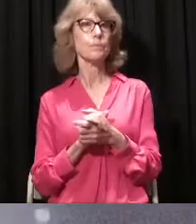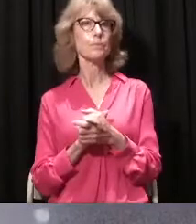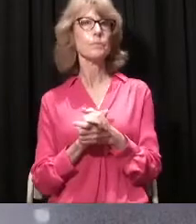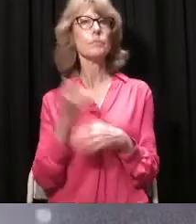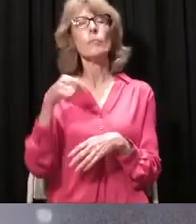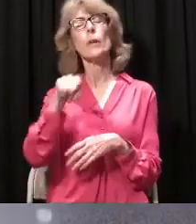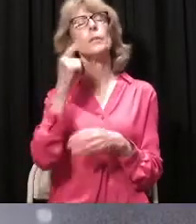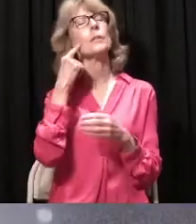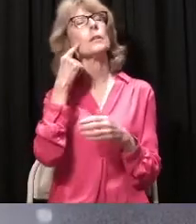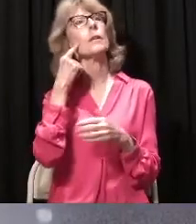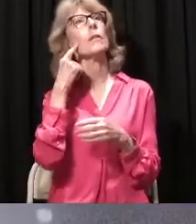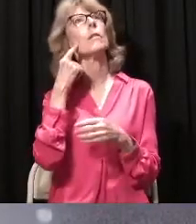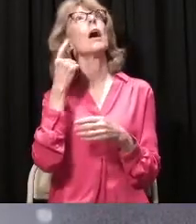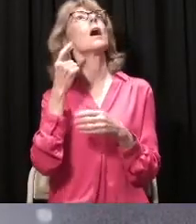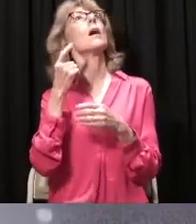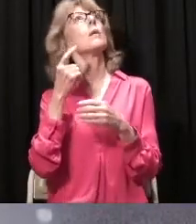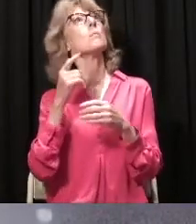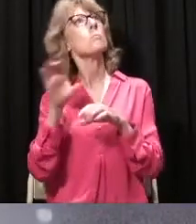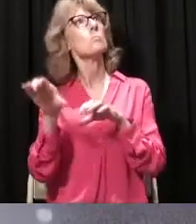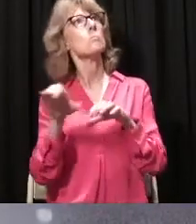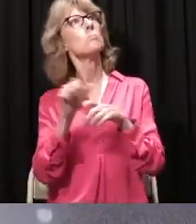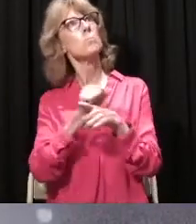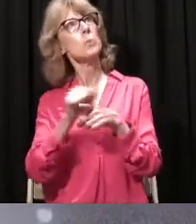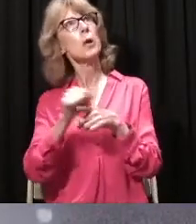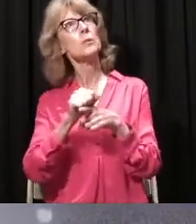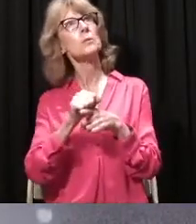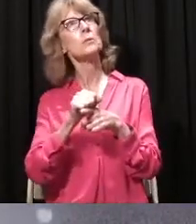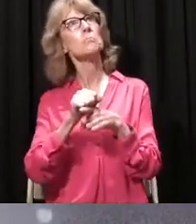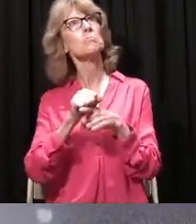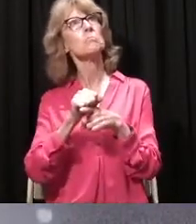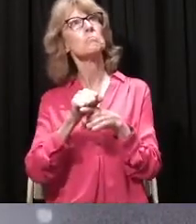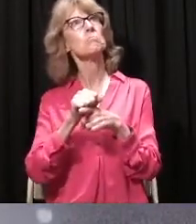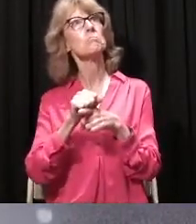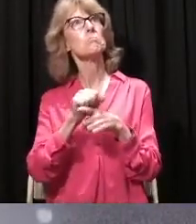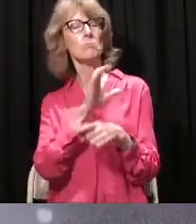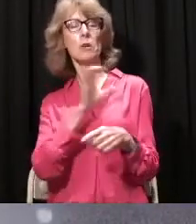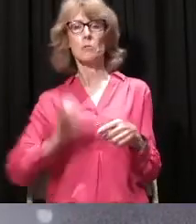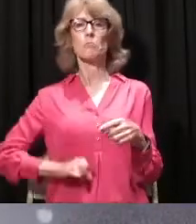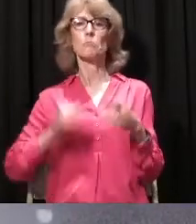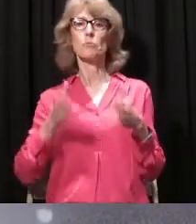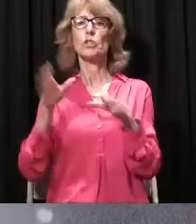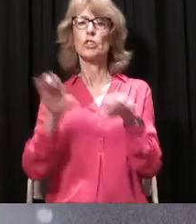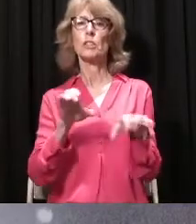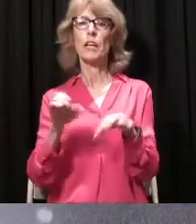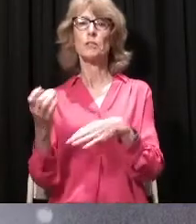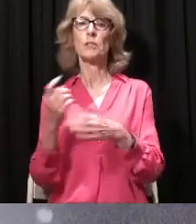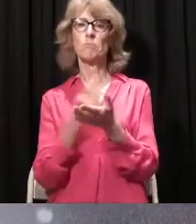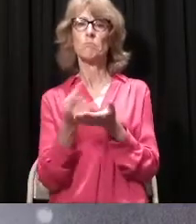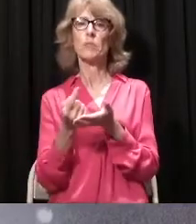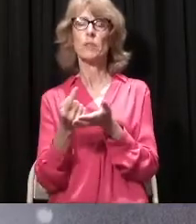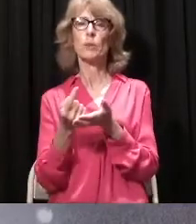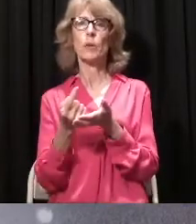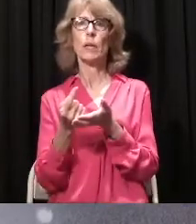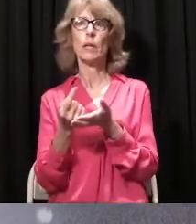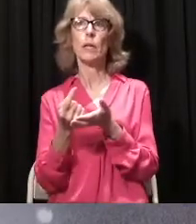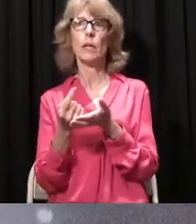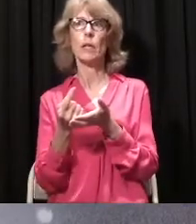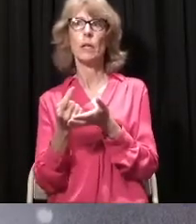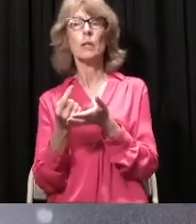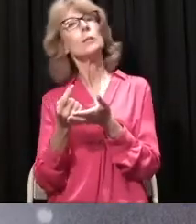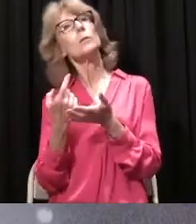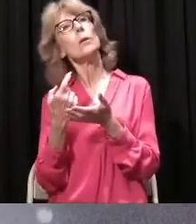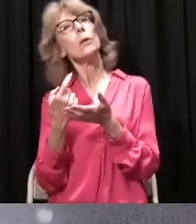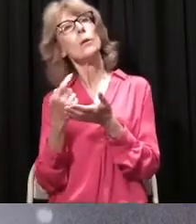cards. Where does thank you cards go on your to-do list? At the bottom. Like nobody puts that at the